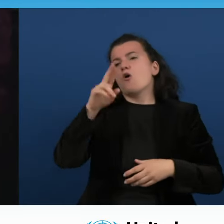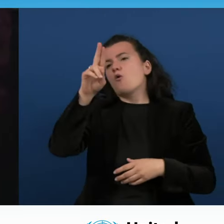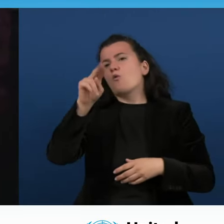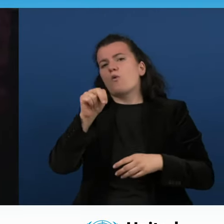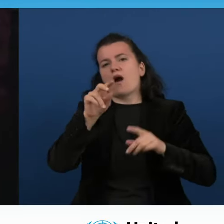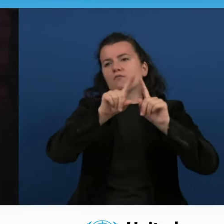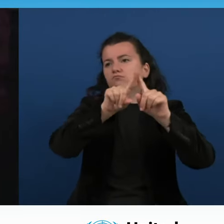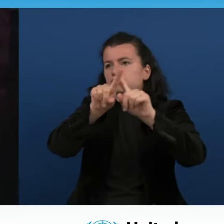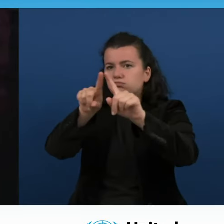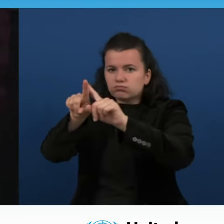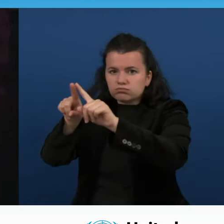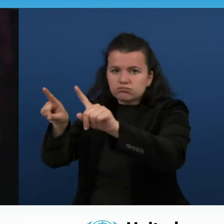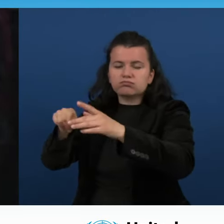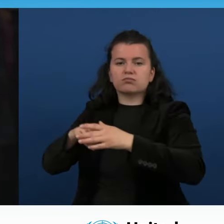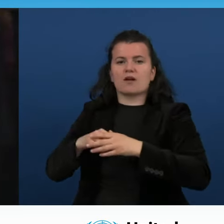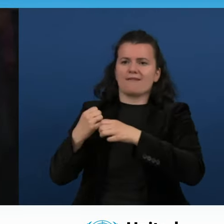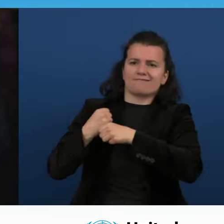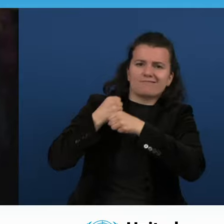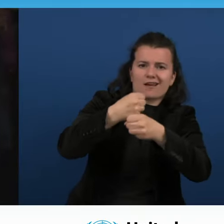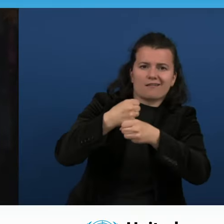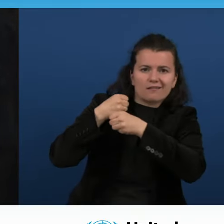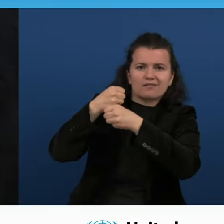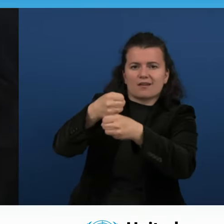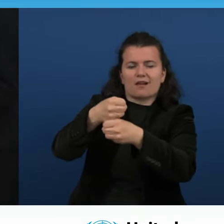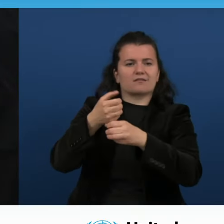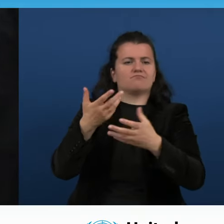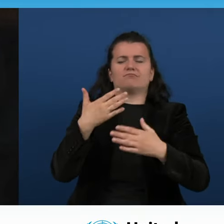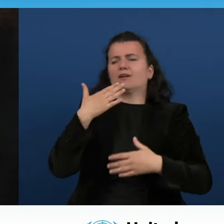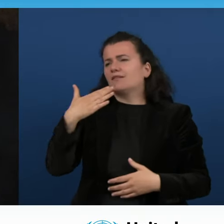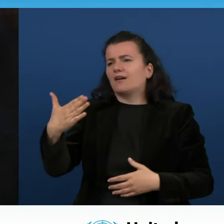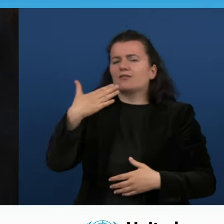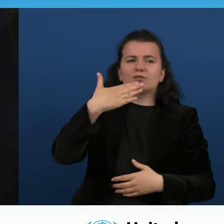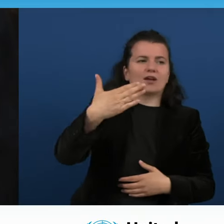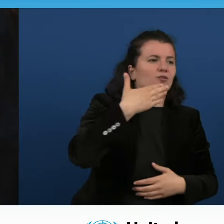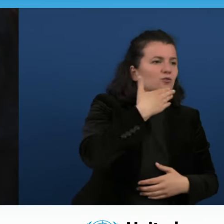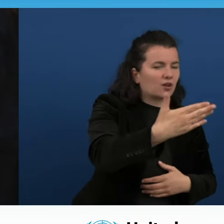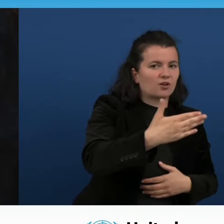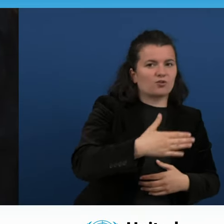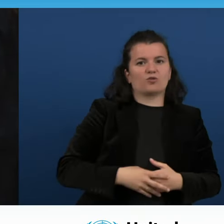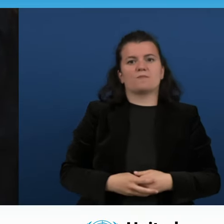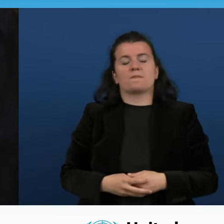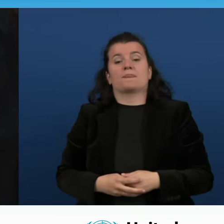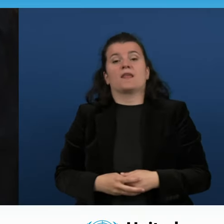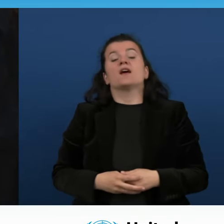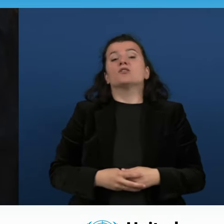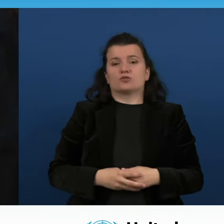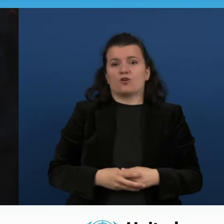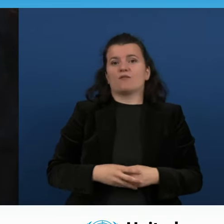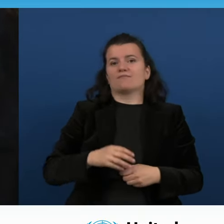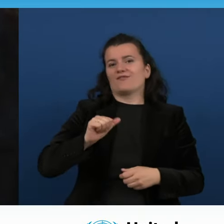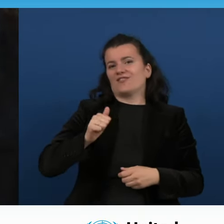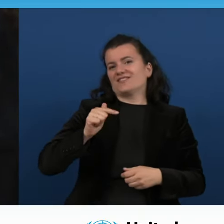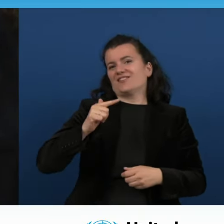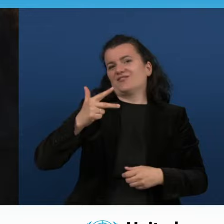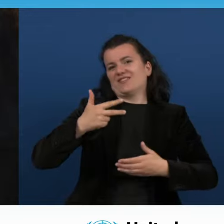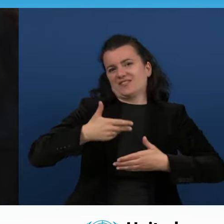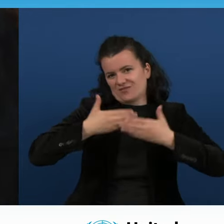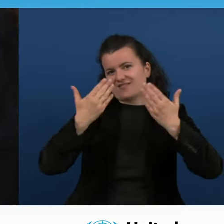important discussion possible, the first of 2 days, but also the first of an ongoing